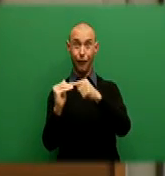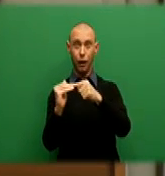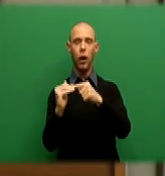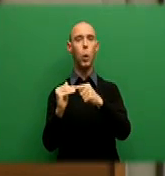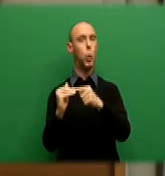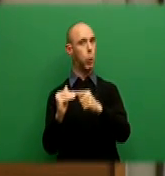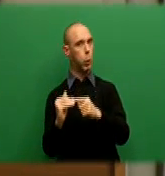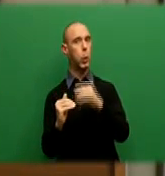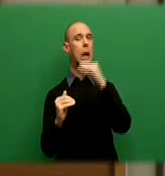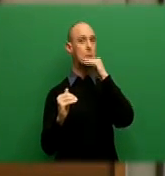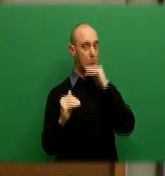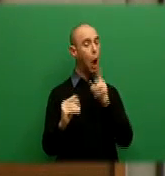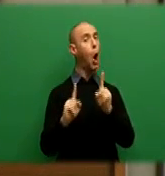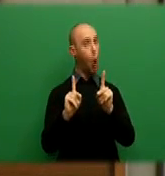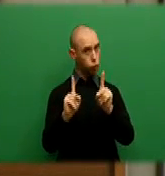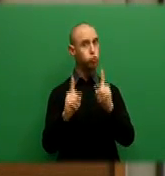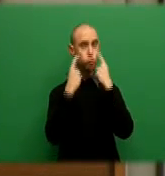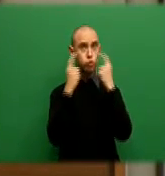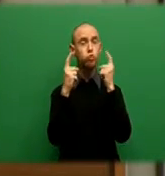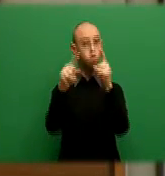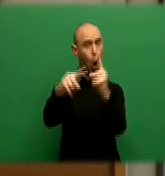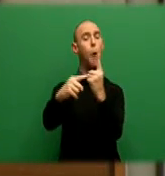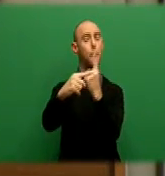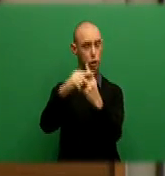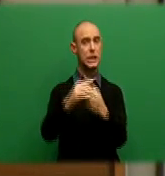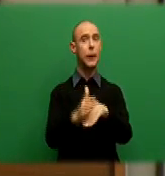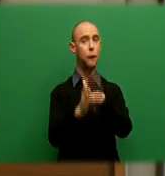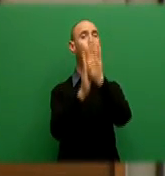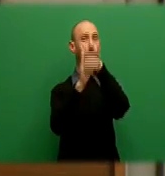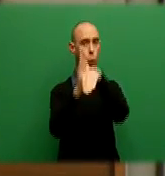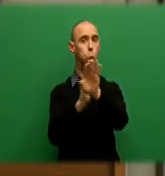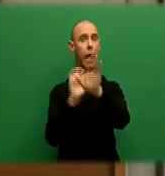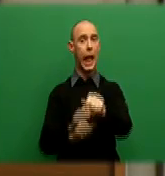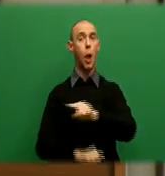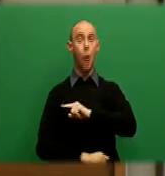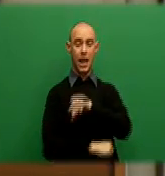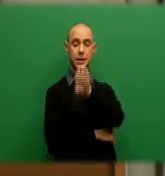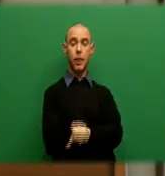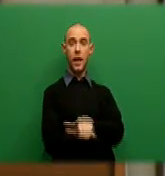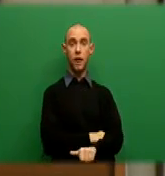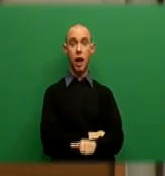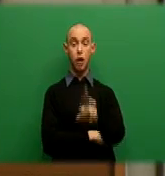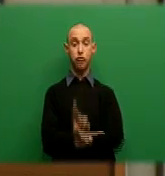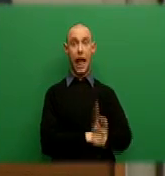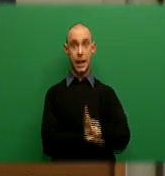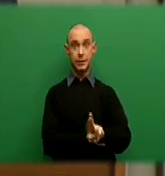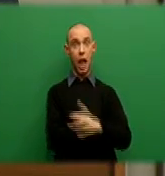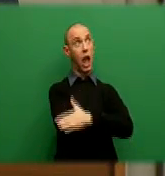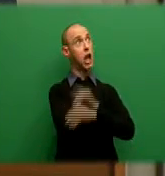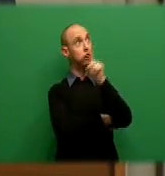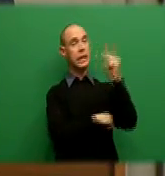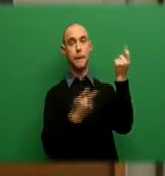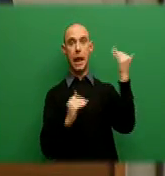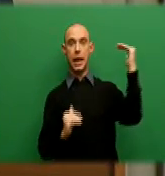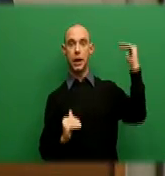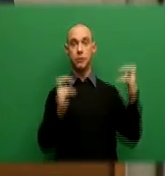the upside. The main risk factors relate to the exchange rate and food prices. The exchange rate of the